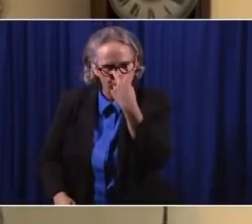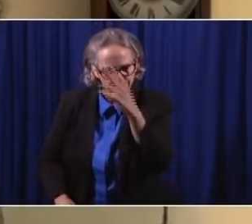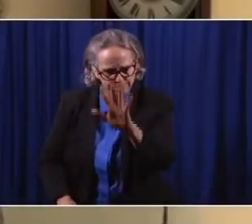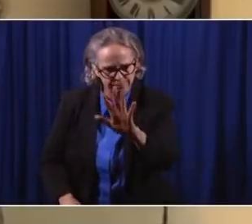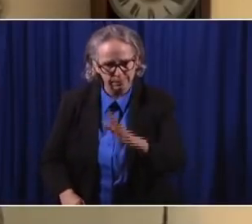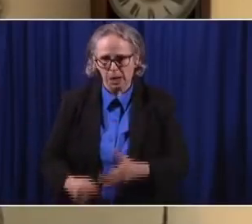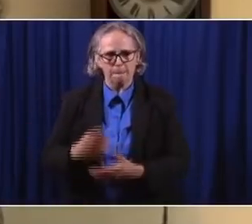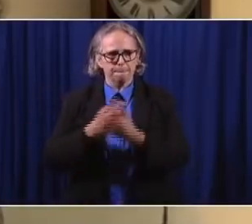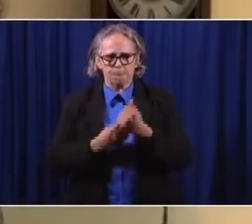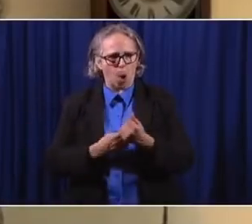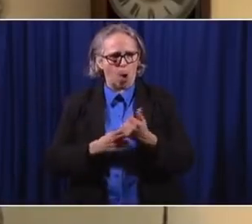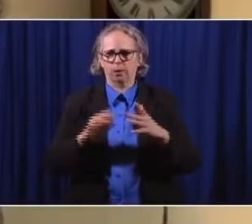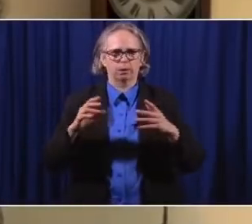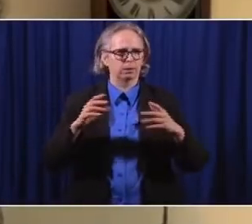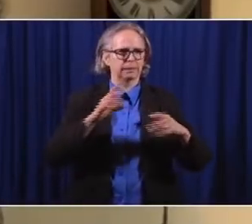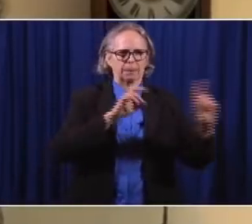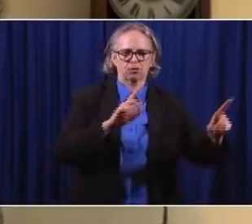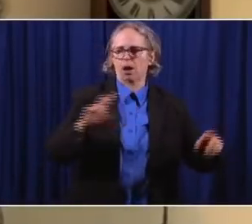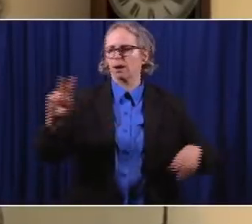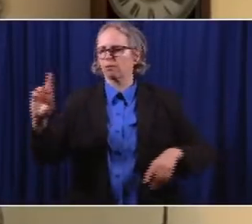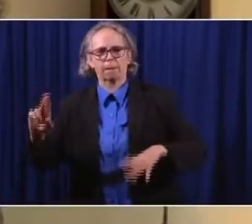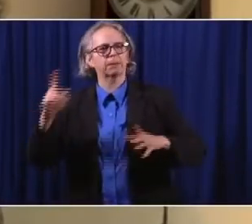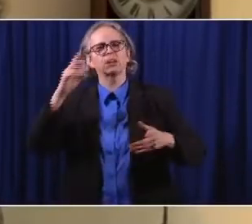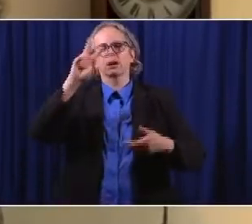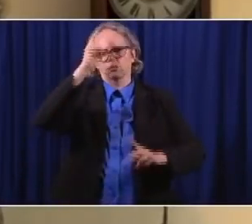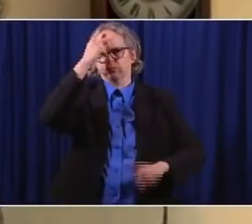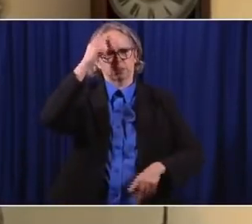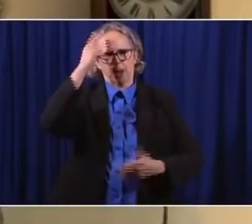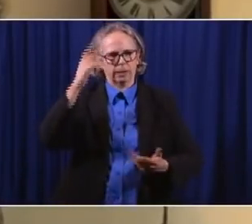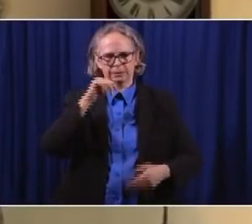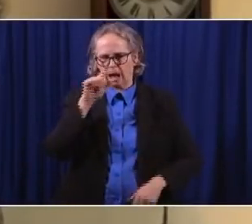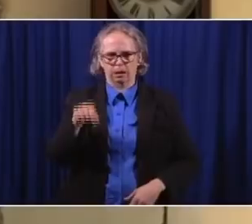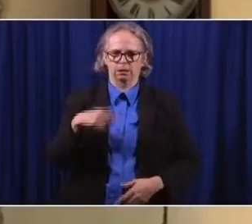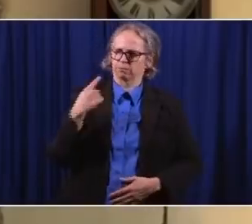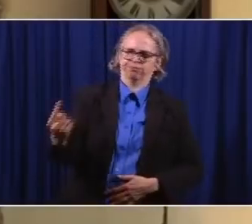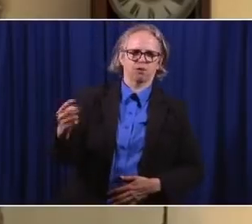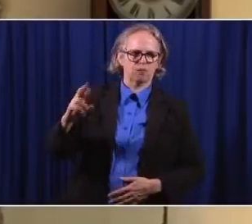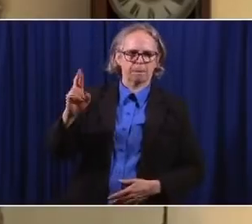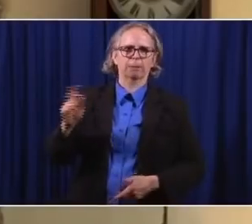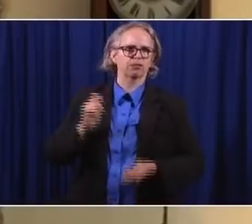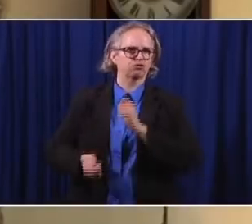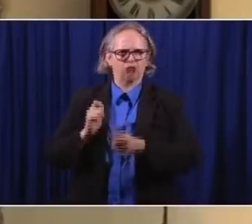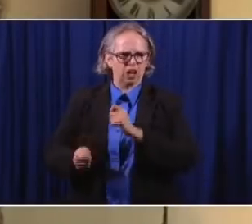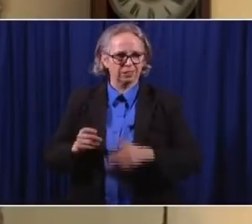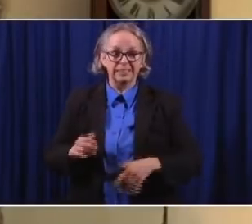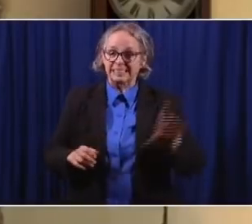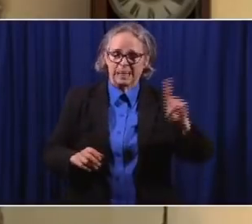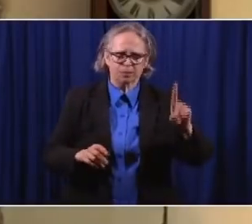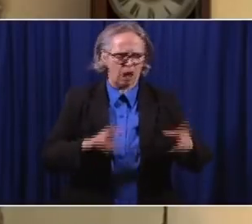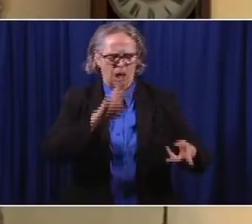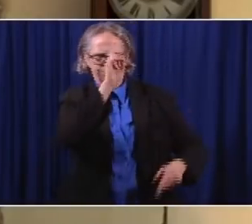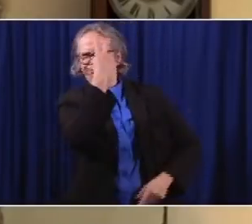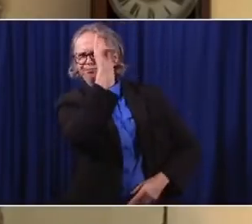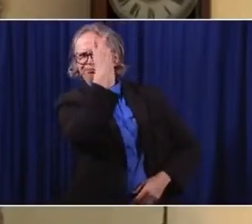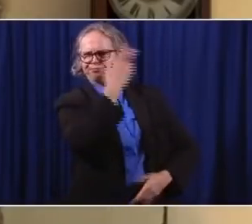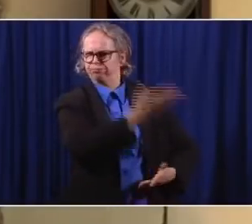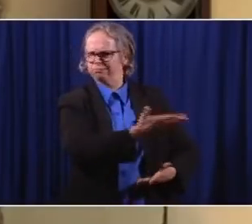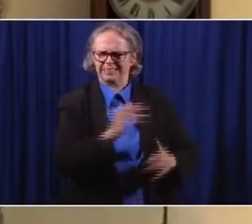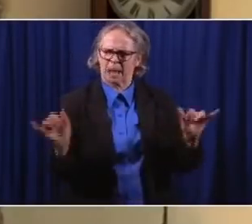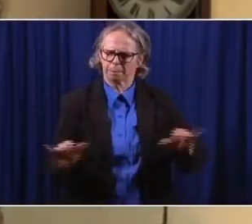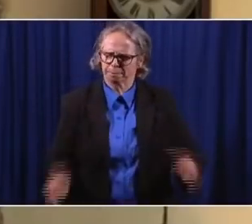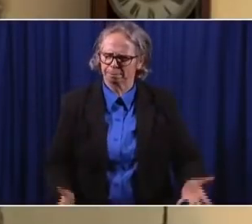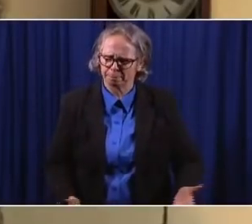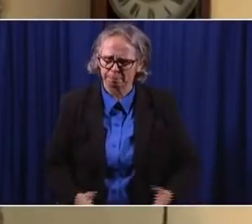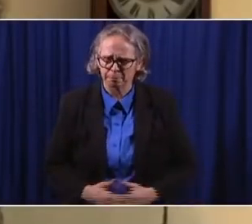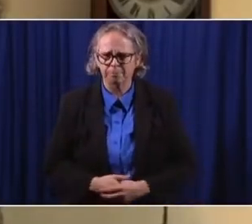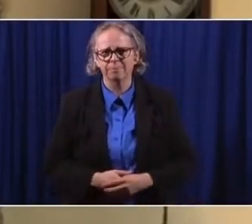it. It's not just Republicans that have seemingly switched position. It's Democrats who switched their position.